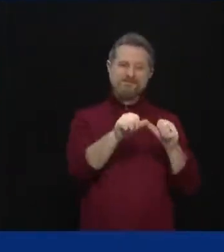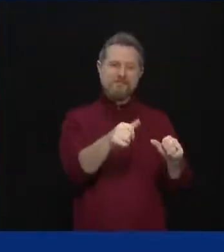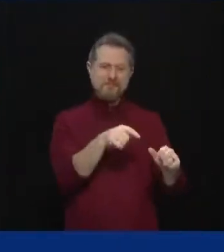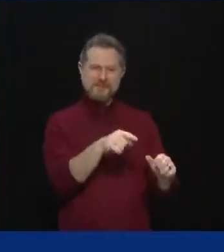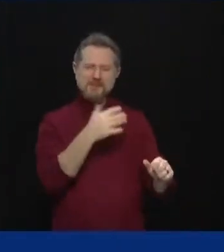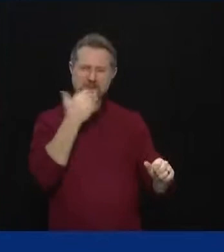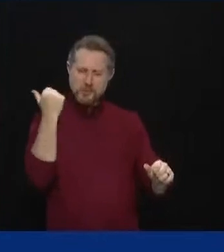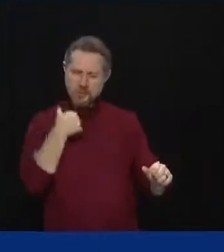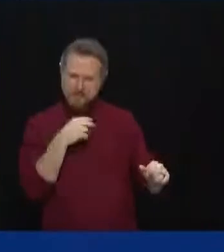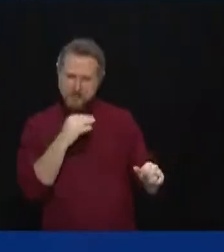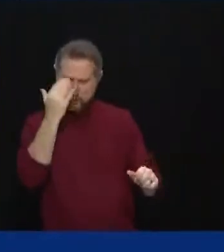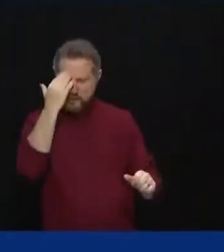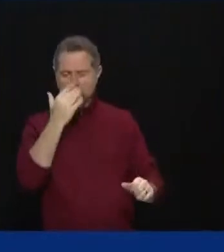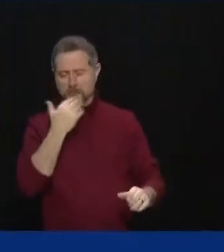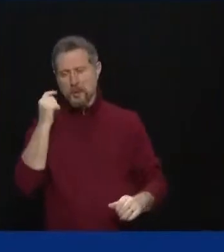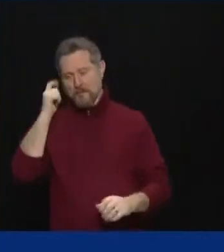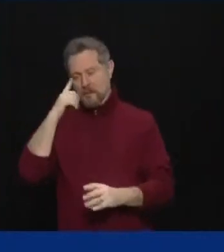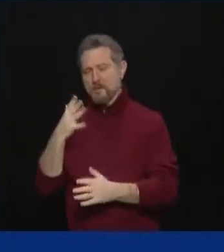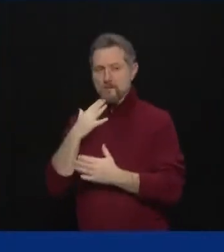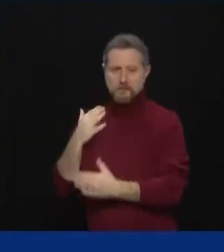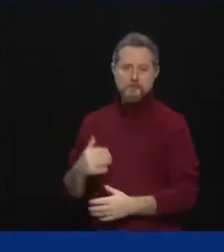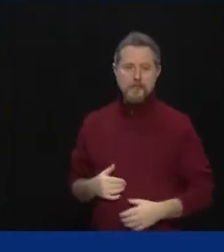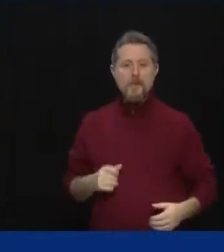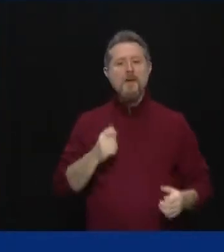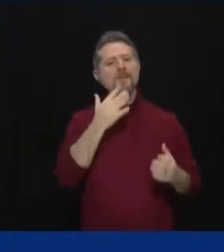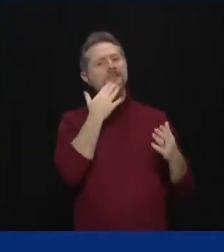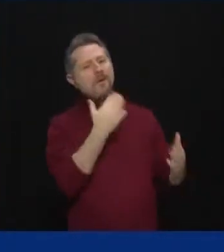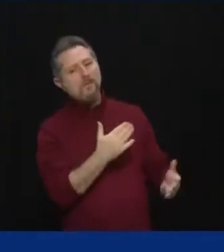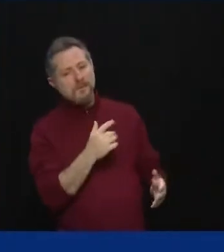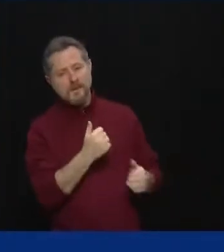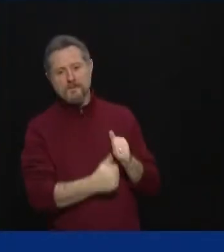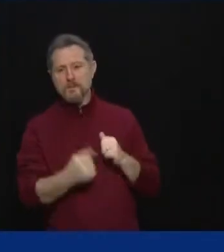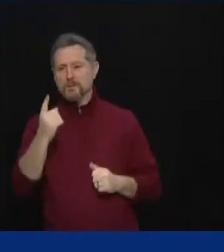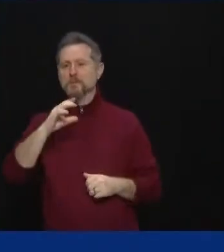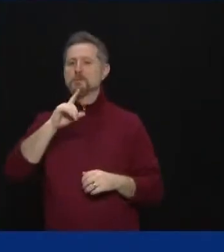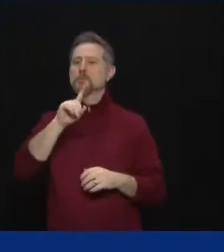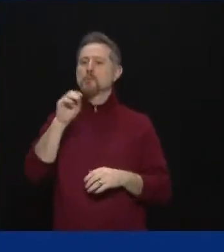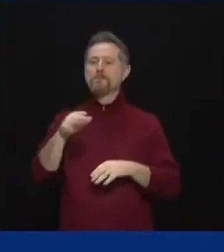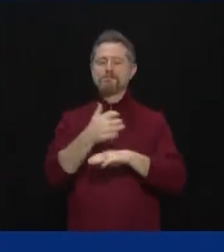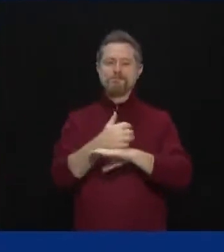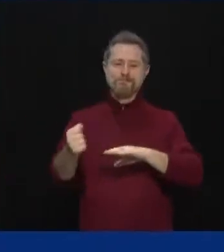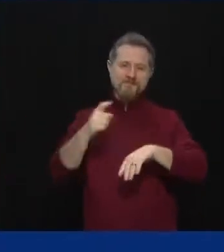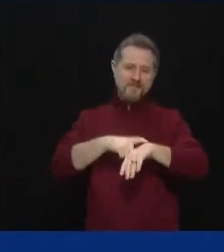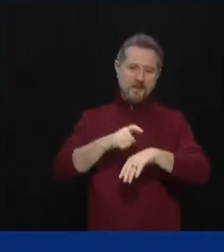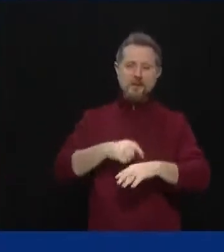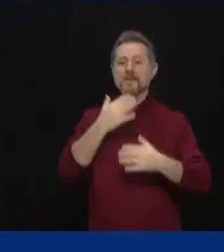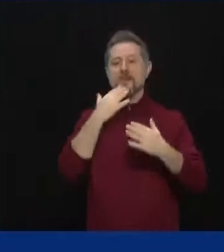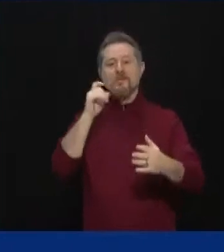Okay. Thank you, everyone. That's all the time we have on Zoom today. Okay. Thank you, everybody. Appreciate you coming out today.